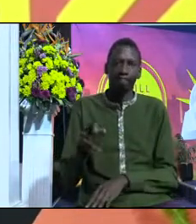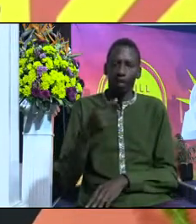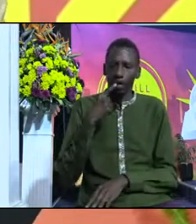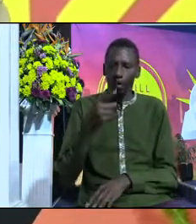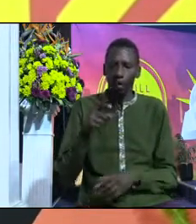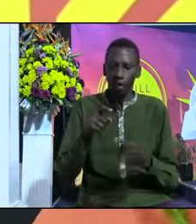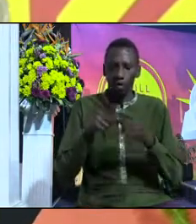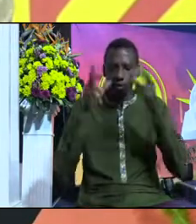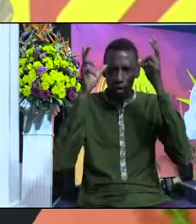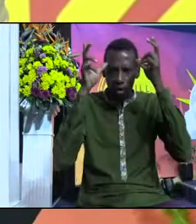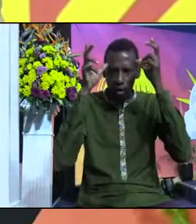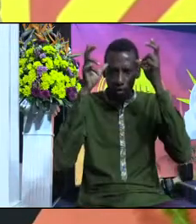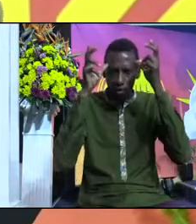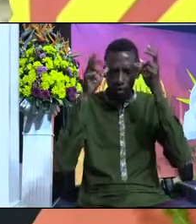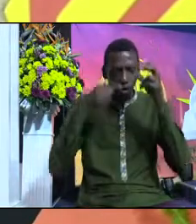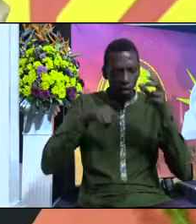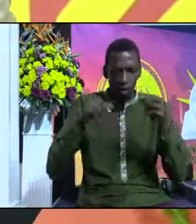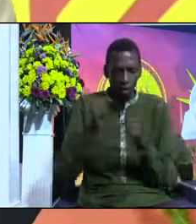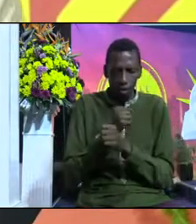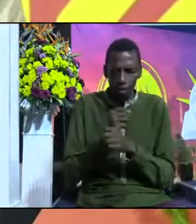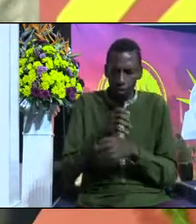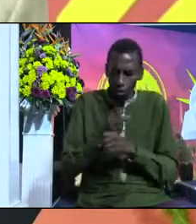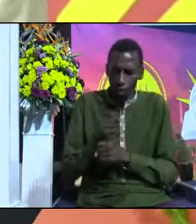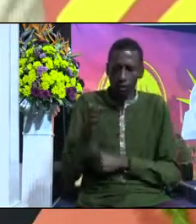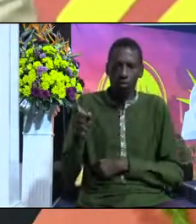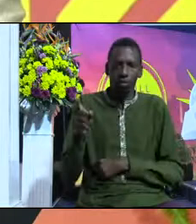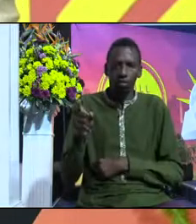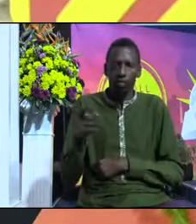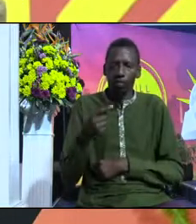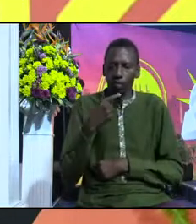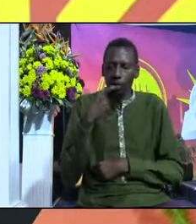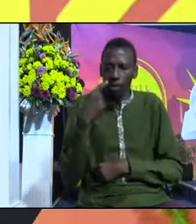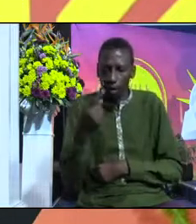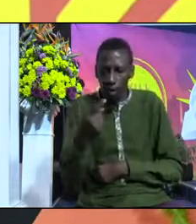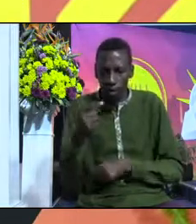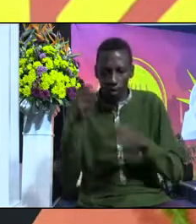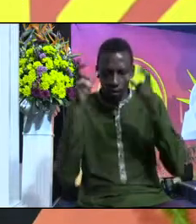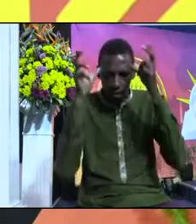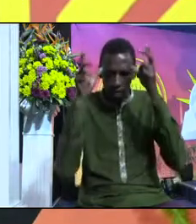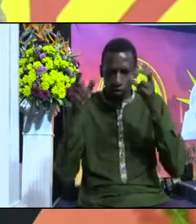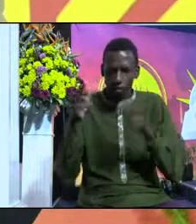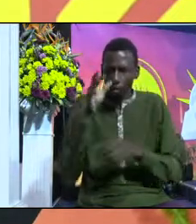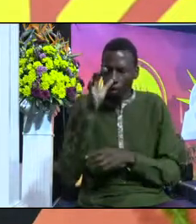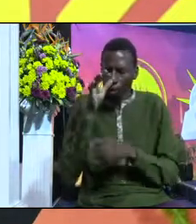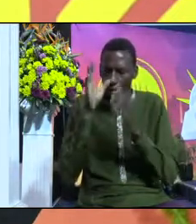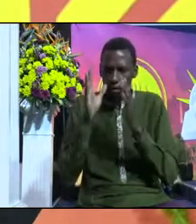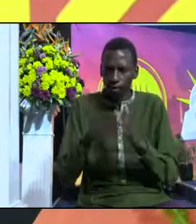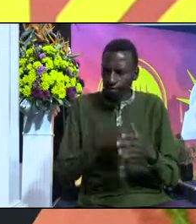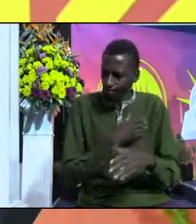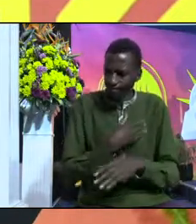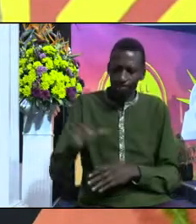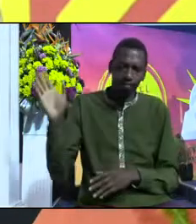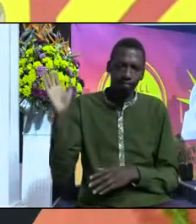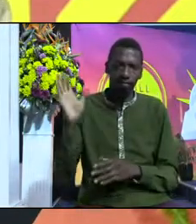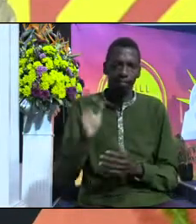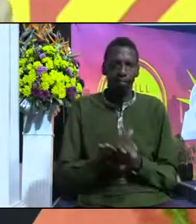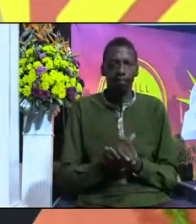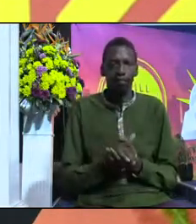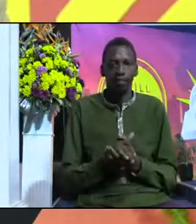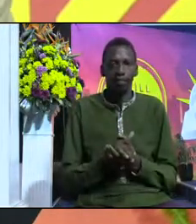Satan. You are not to be trusted. Tell Satan, you're a liar. Get out of my